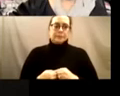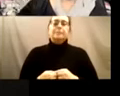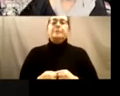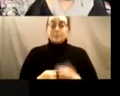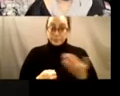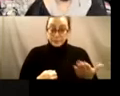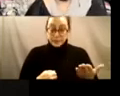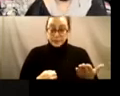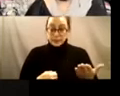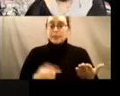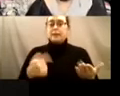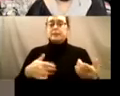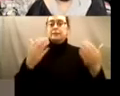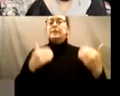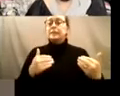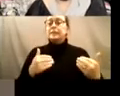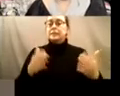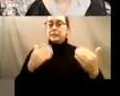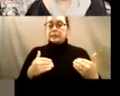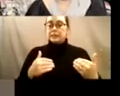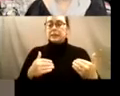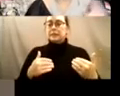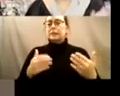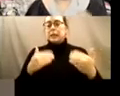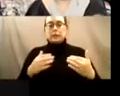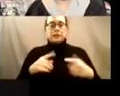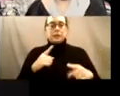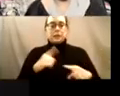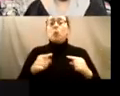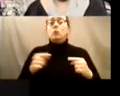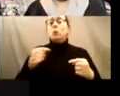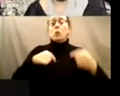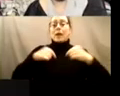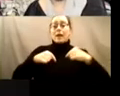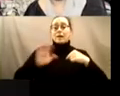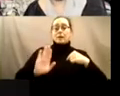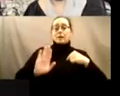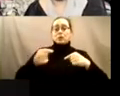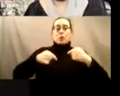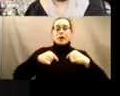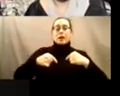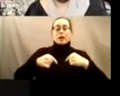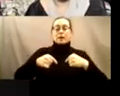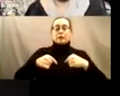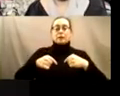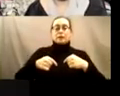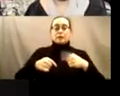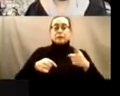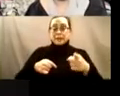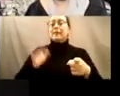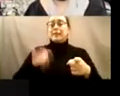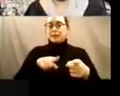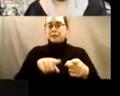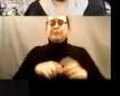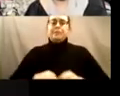So this and the next one or two are, oh, sorry, just go back. This one then, they didn't go through. So this